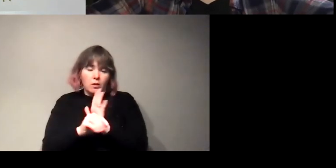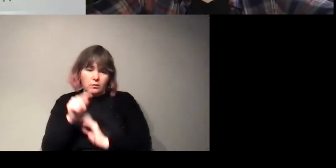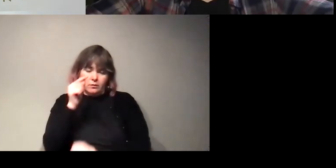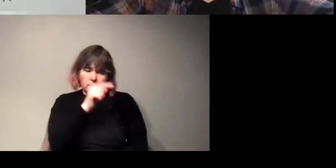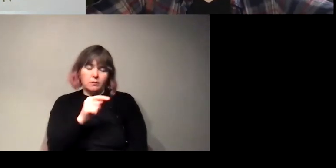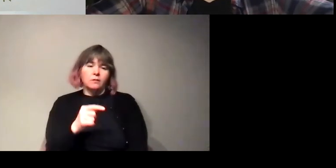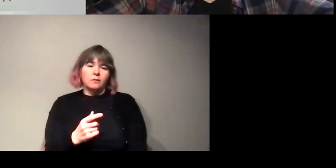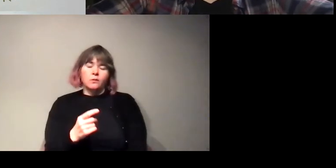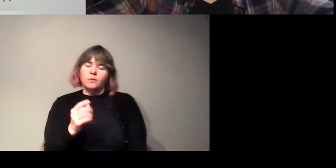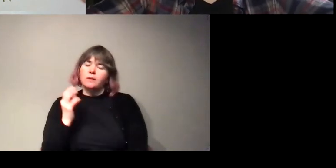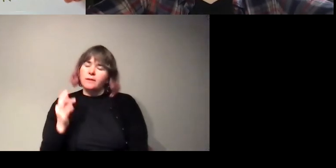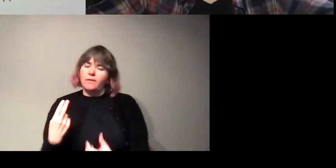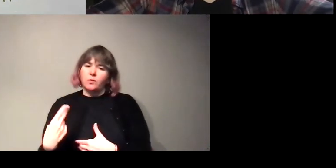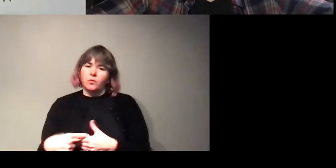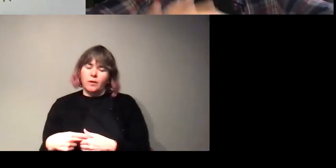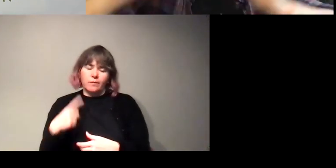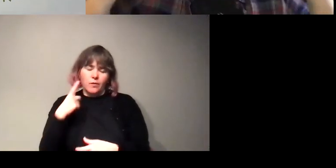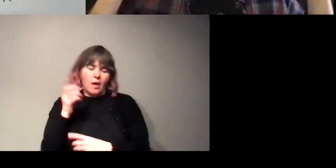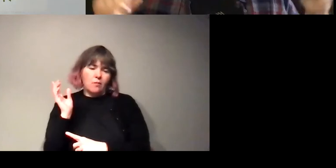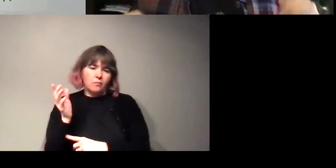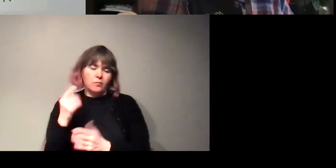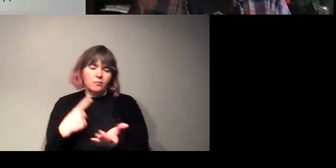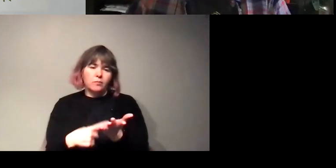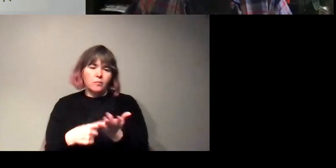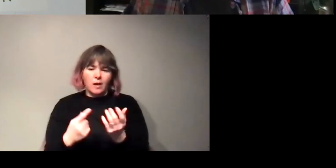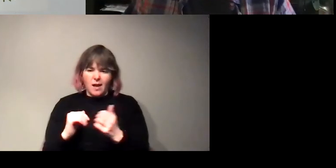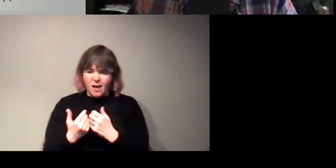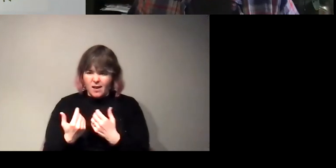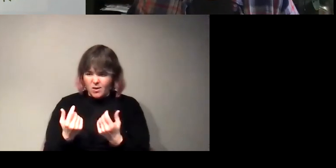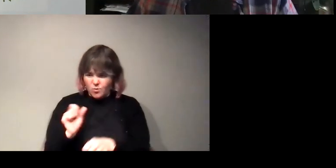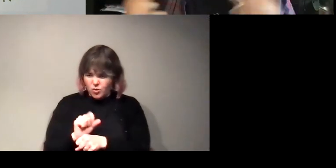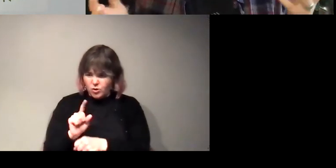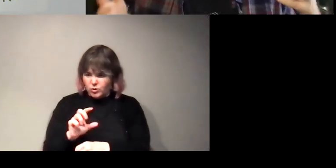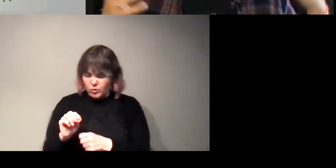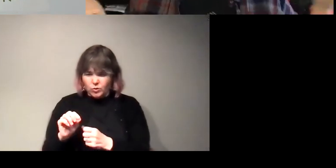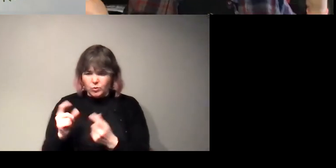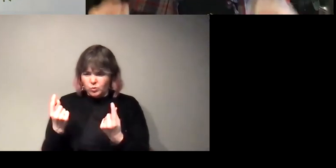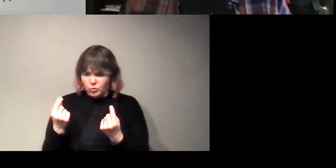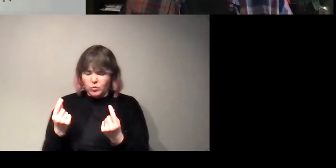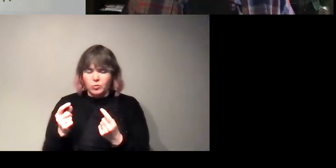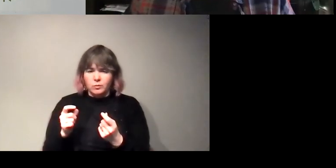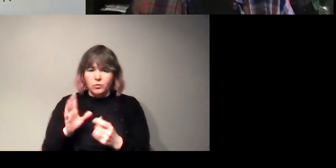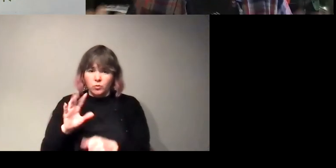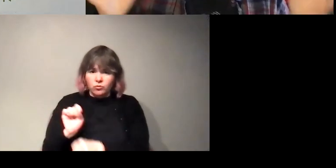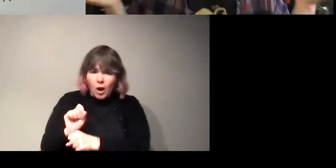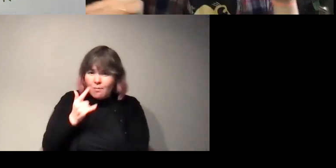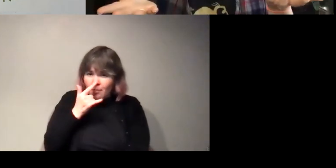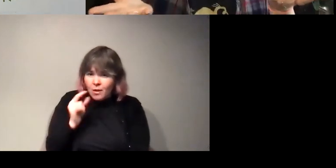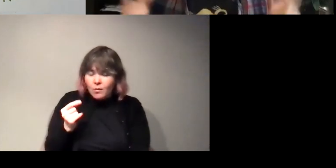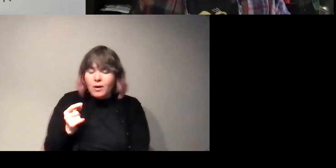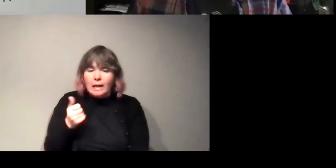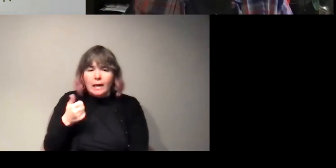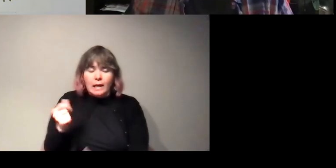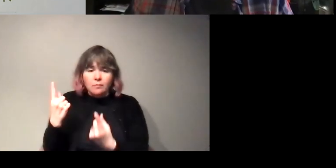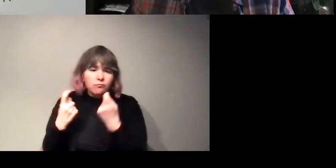so definitely join for that session. We're going to talk all about what it's like to work at a zoo, how to get there, what you actually do, and any questions that